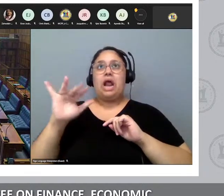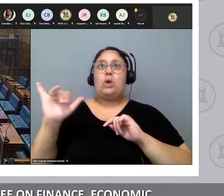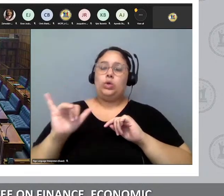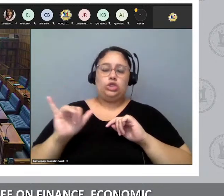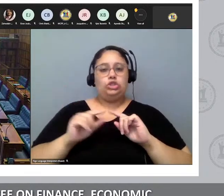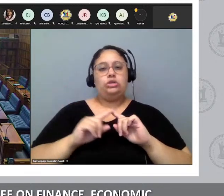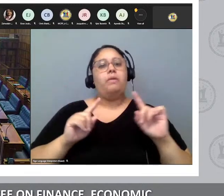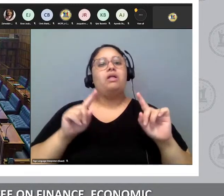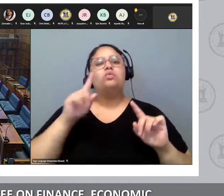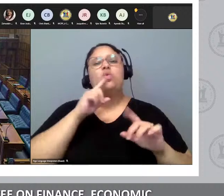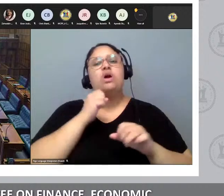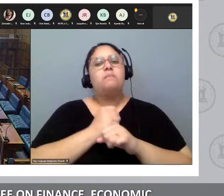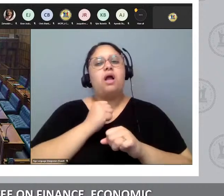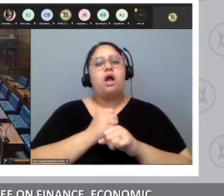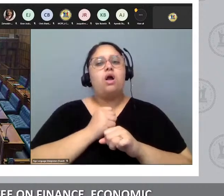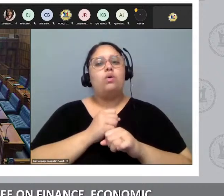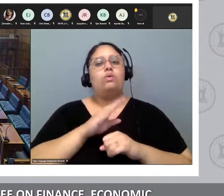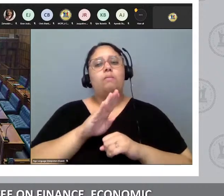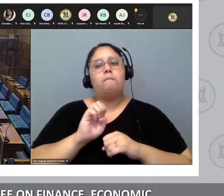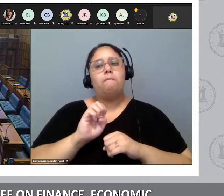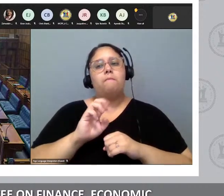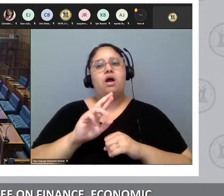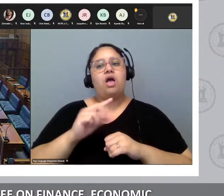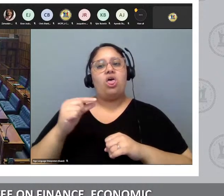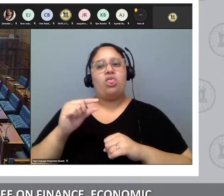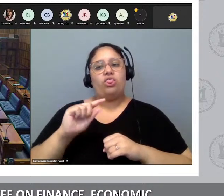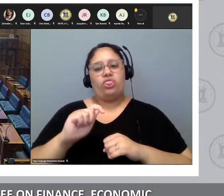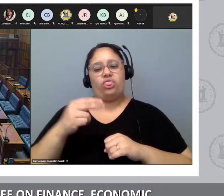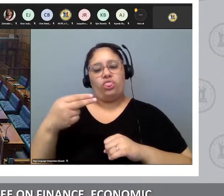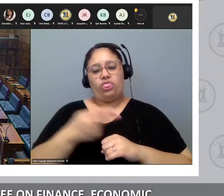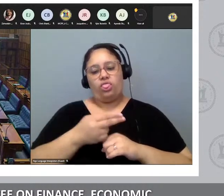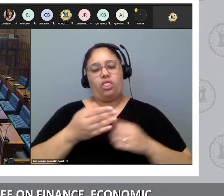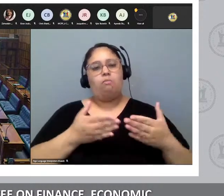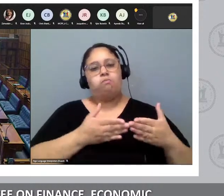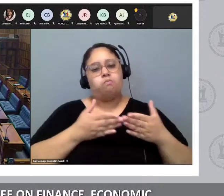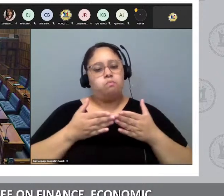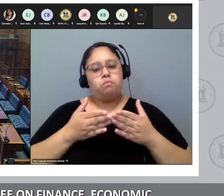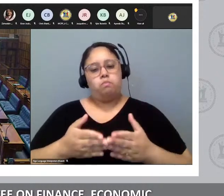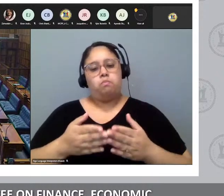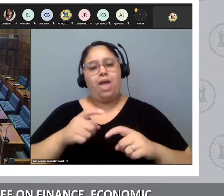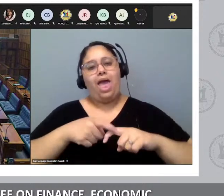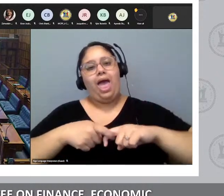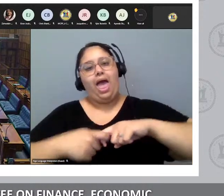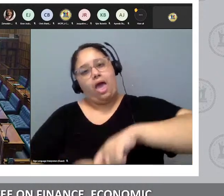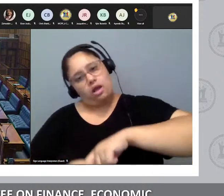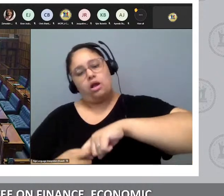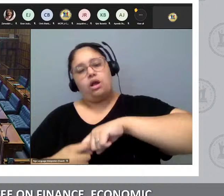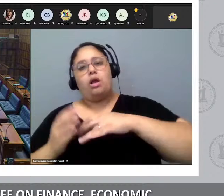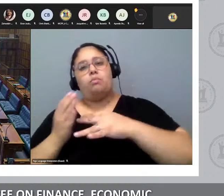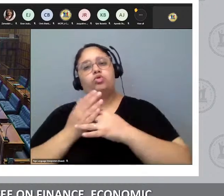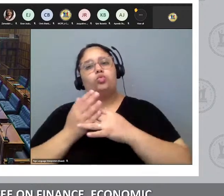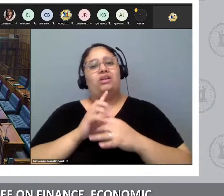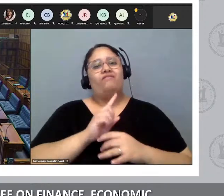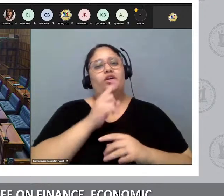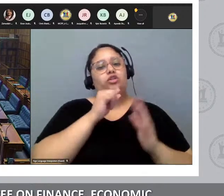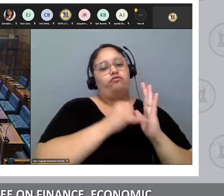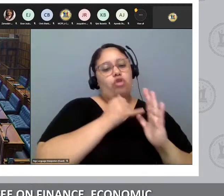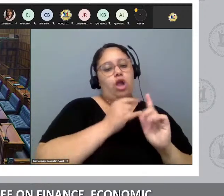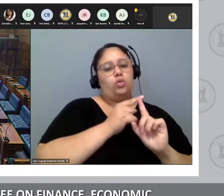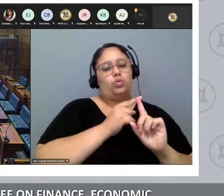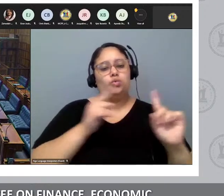it's SP to a decline in birth and Anchorage between the 21st of Jan 2024 and the 7th of Feb